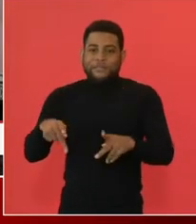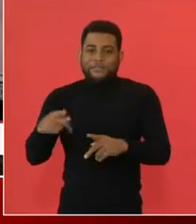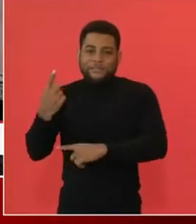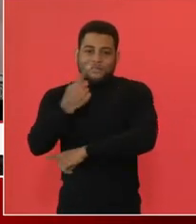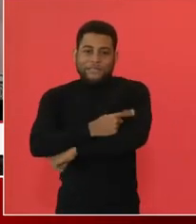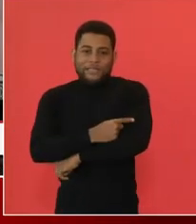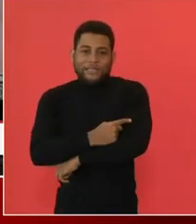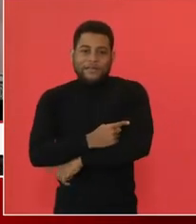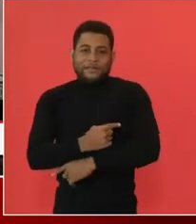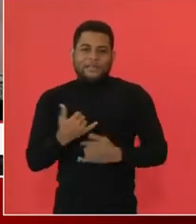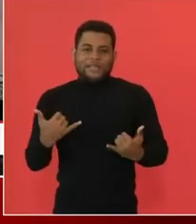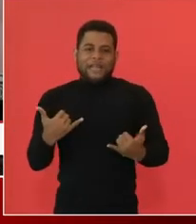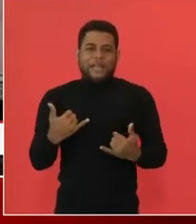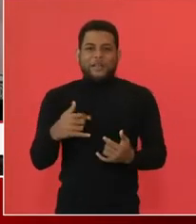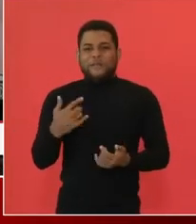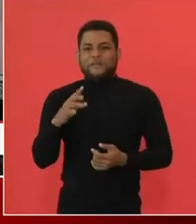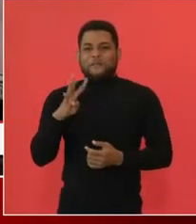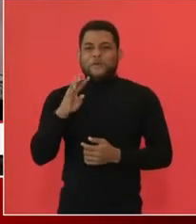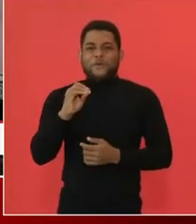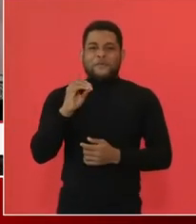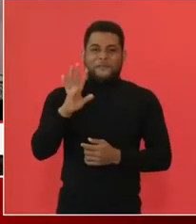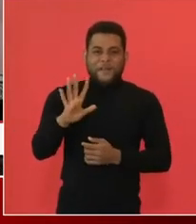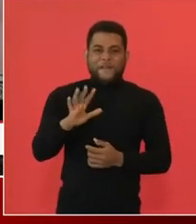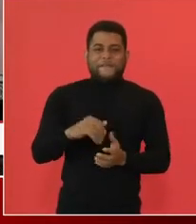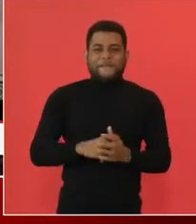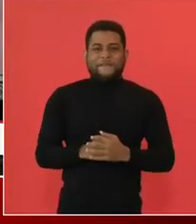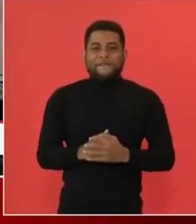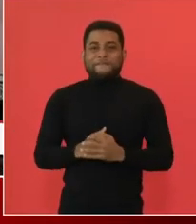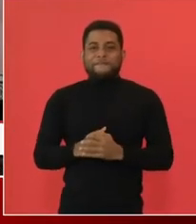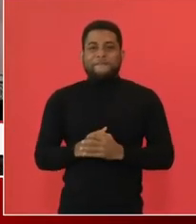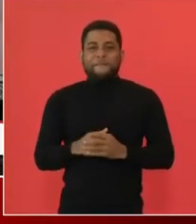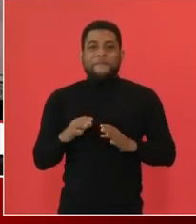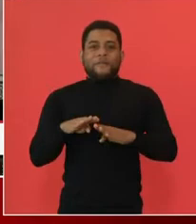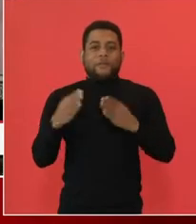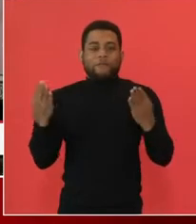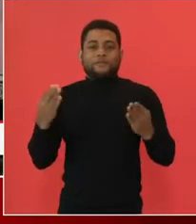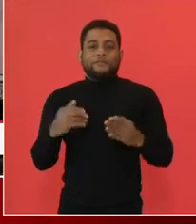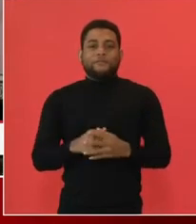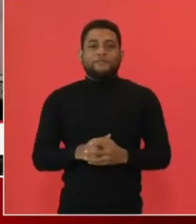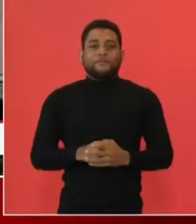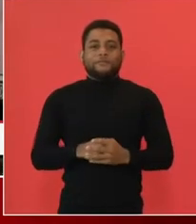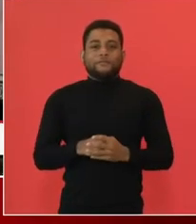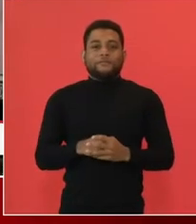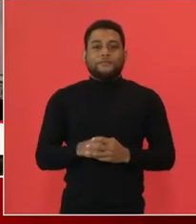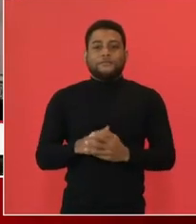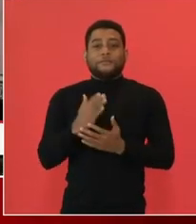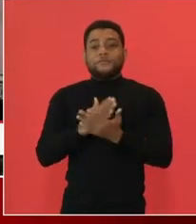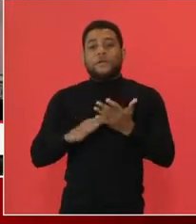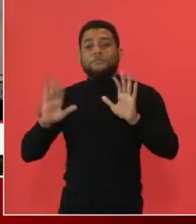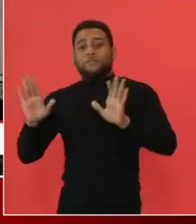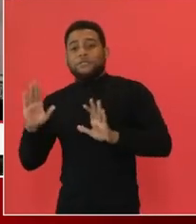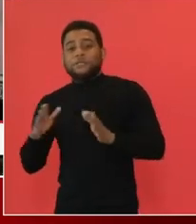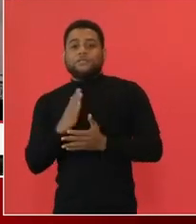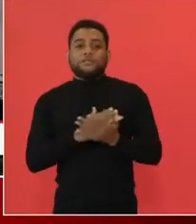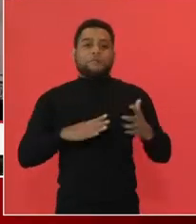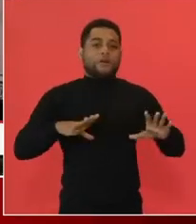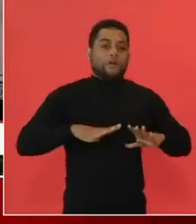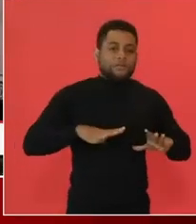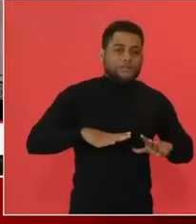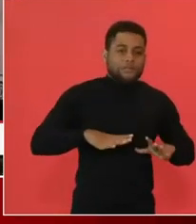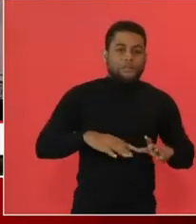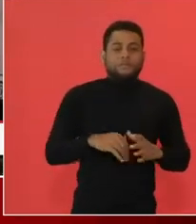5 that were added, including 2 Sundays. The holiday was added. And then next week, the